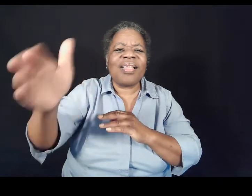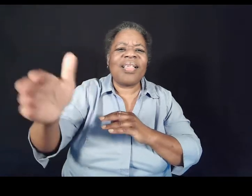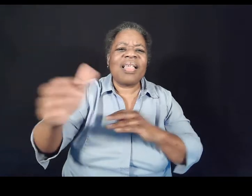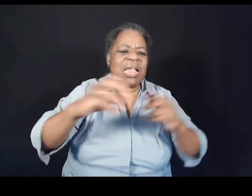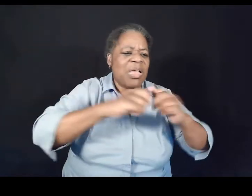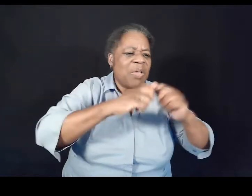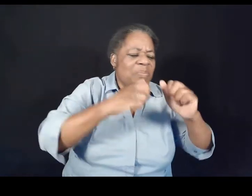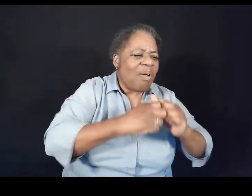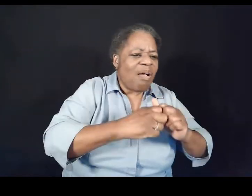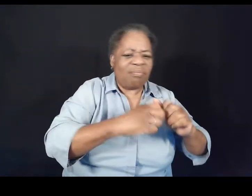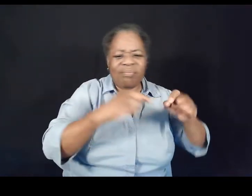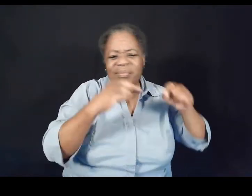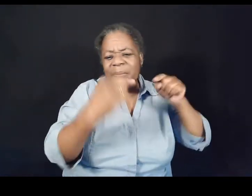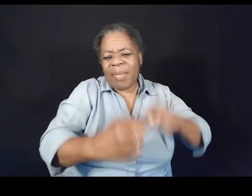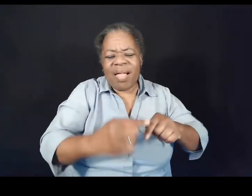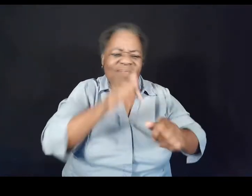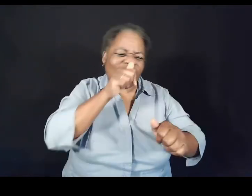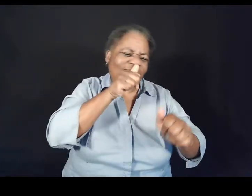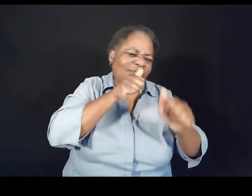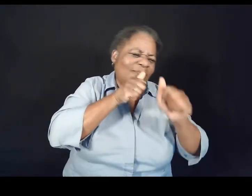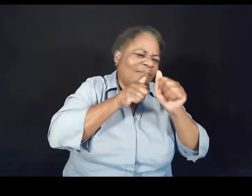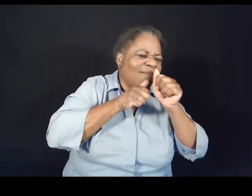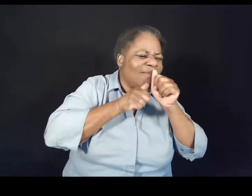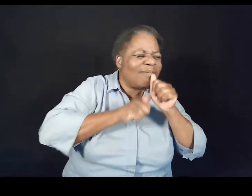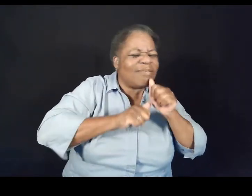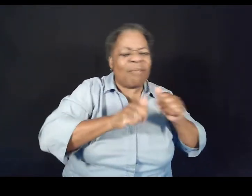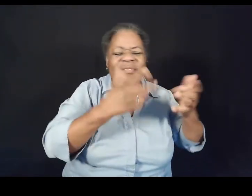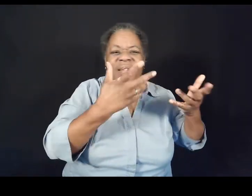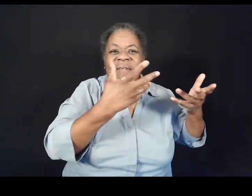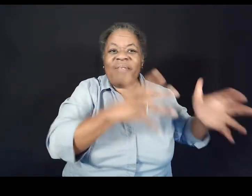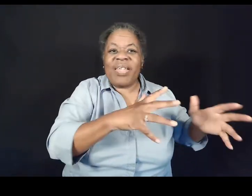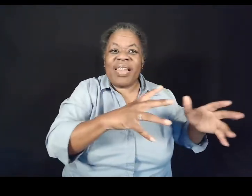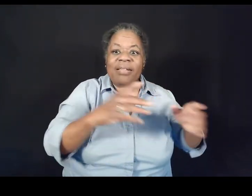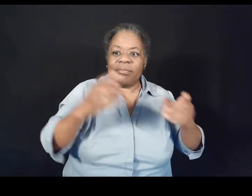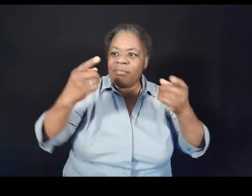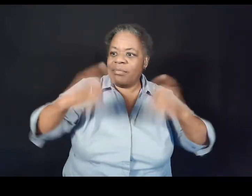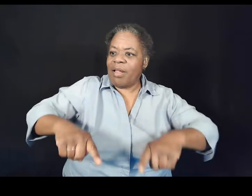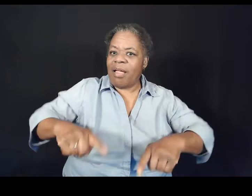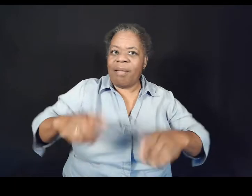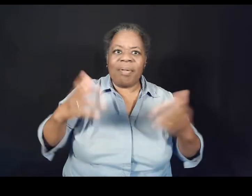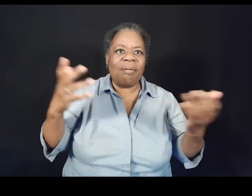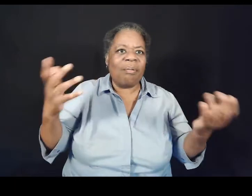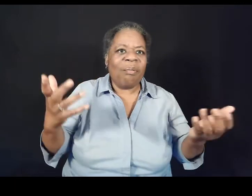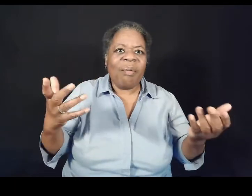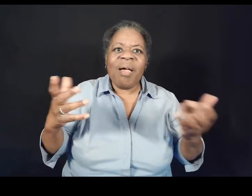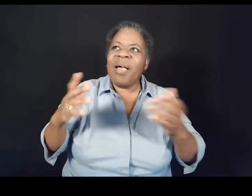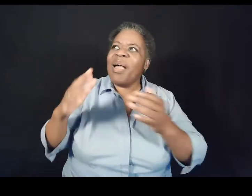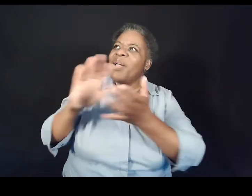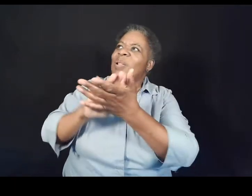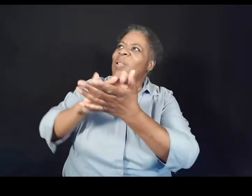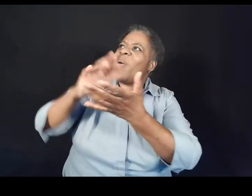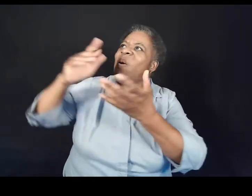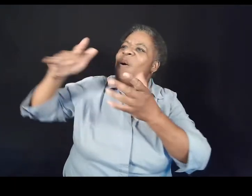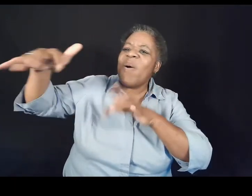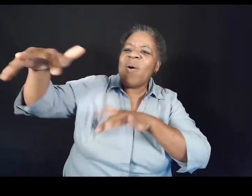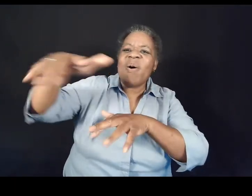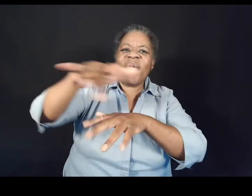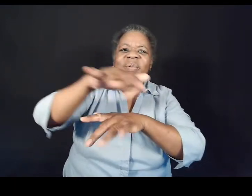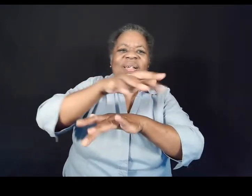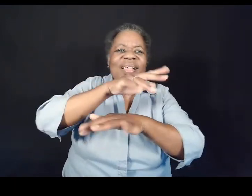be glory after this. No need to worry. No need